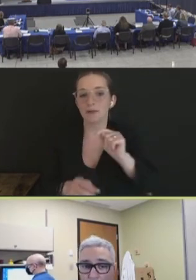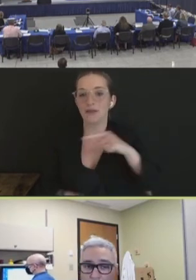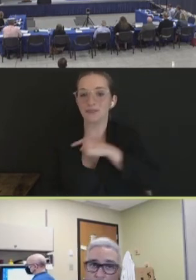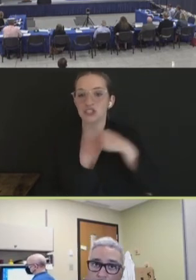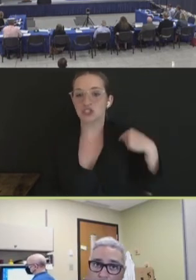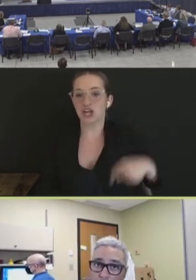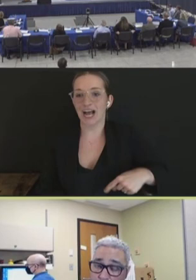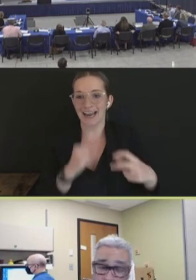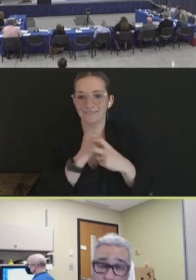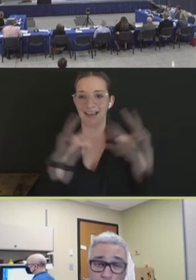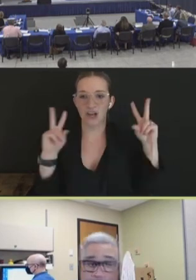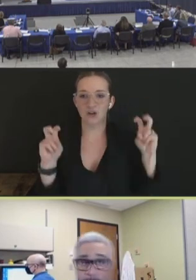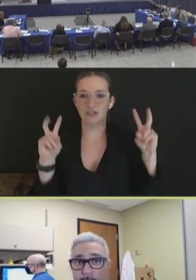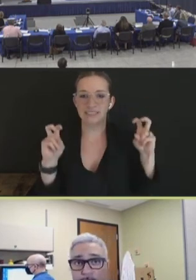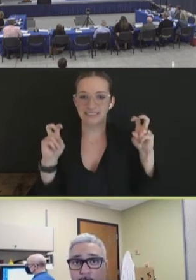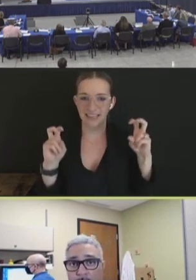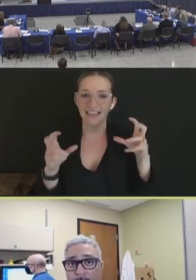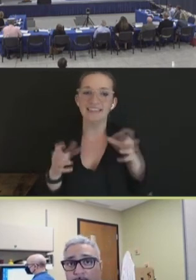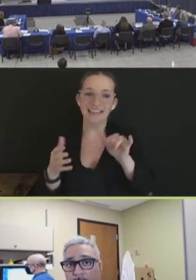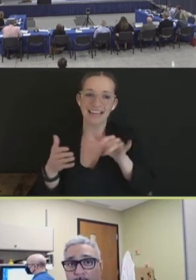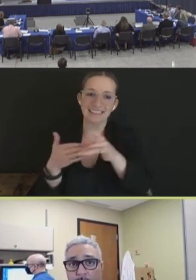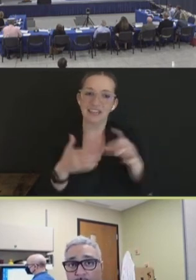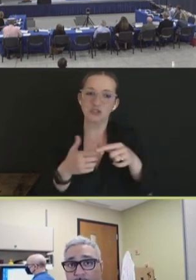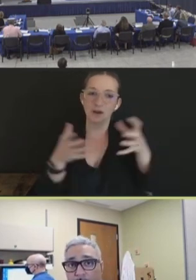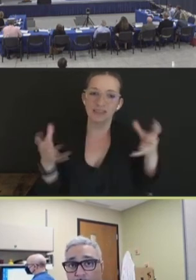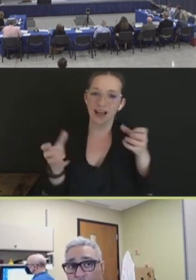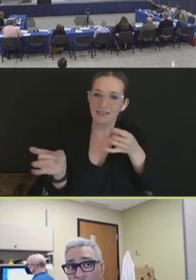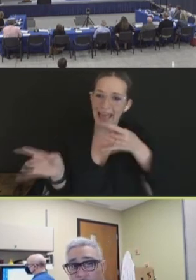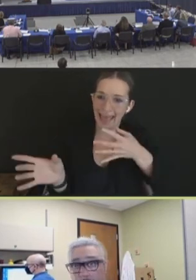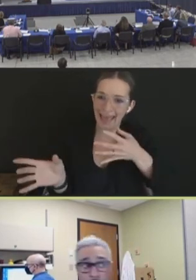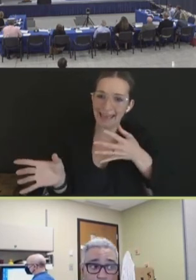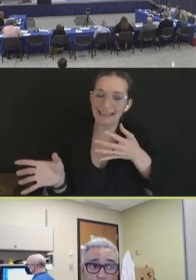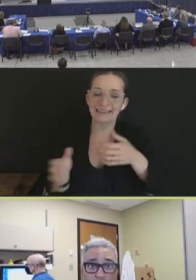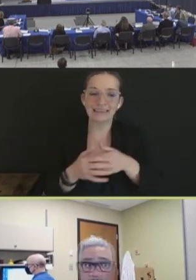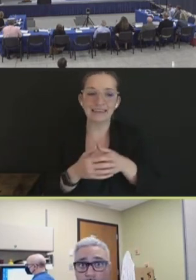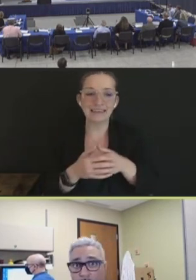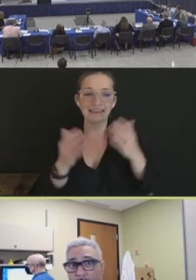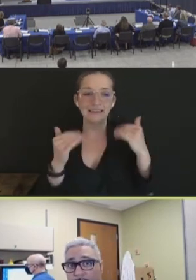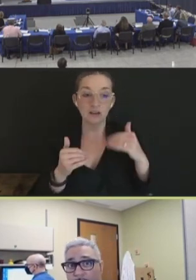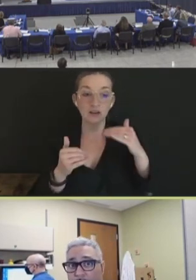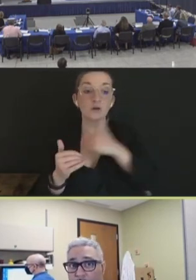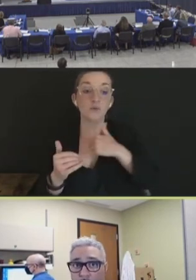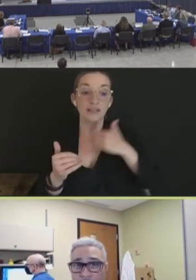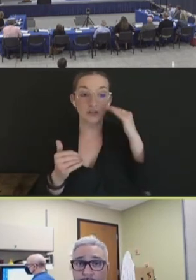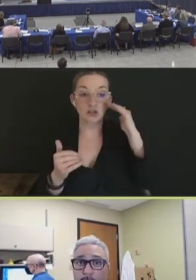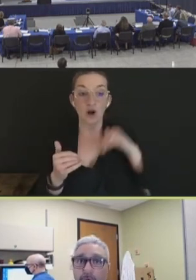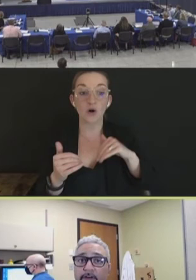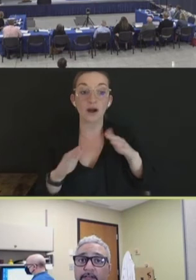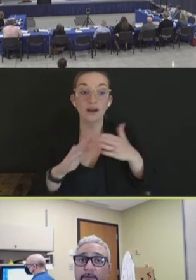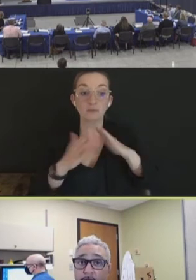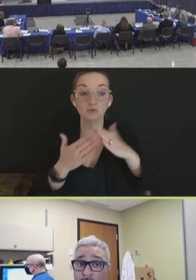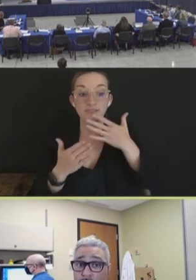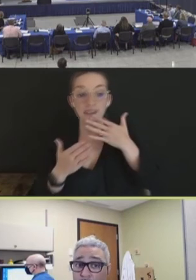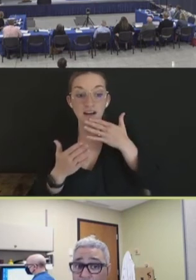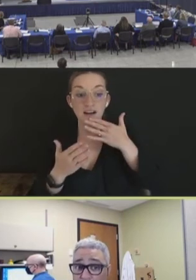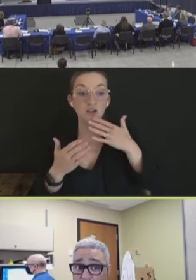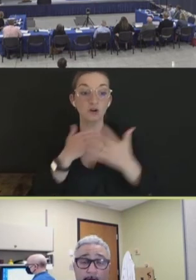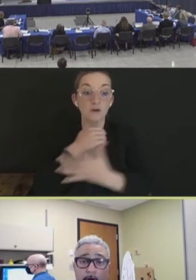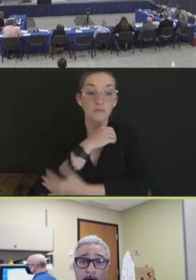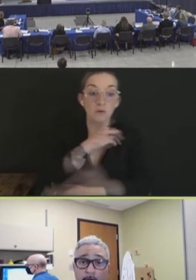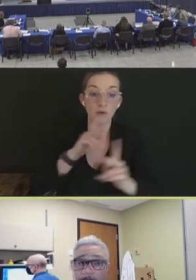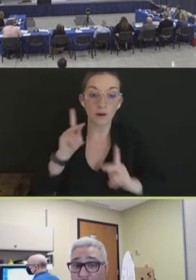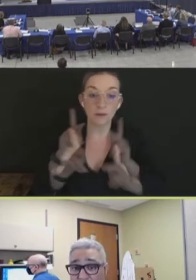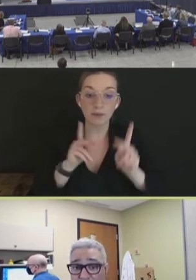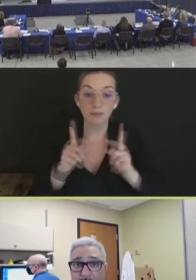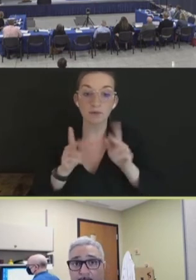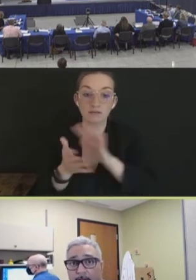elsewhere. In clinical medicine, we know that communities of color or poor people, or again, less people more affected by social determinants of health